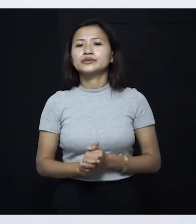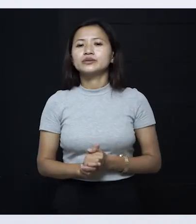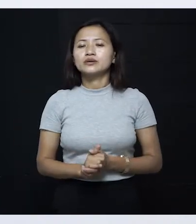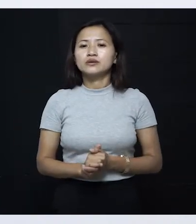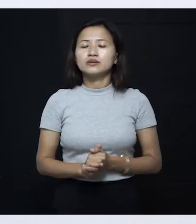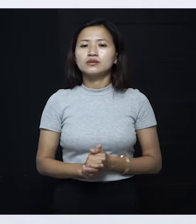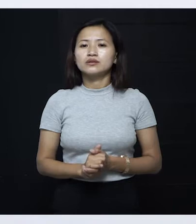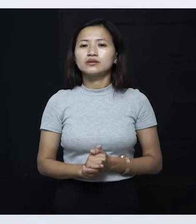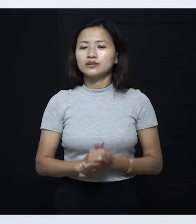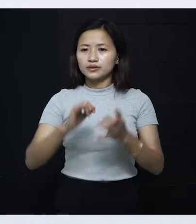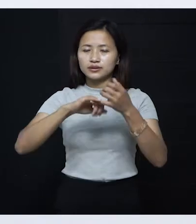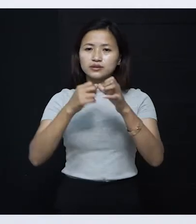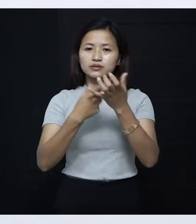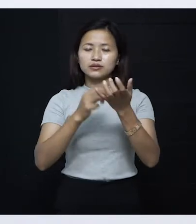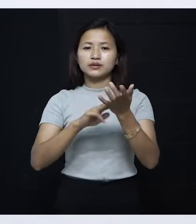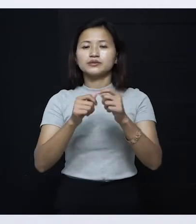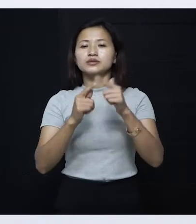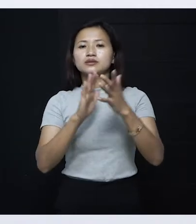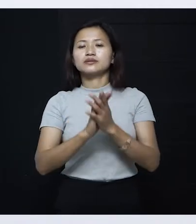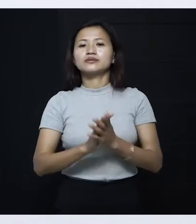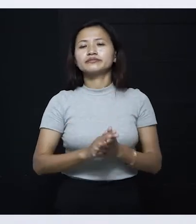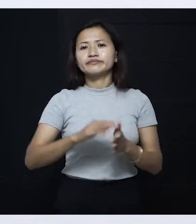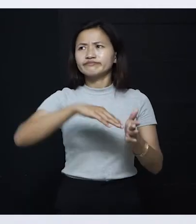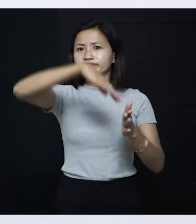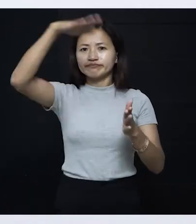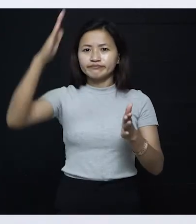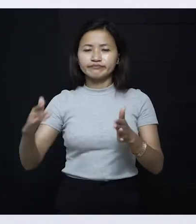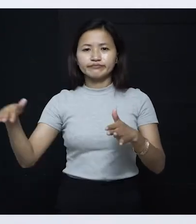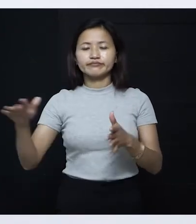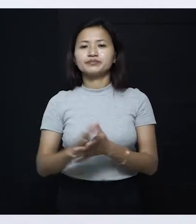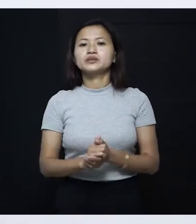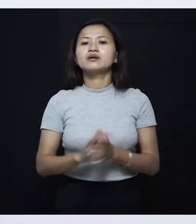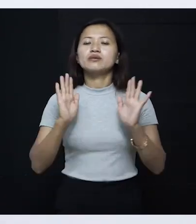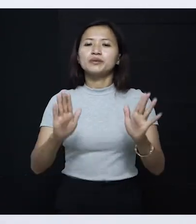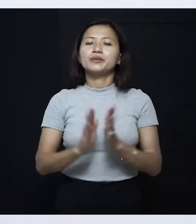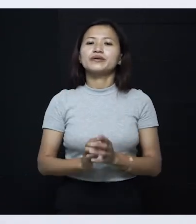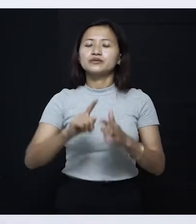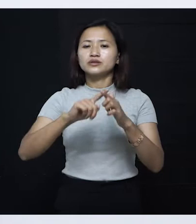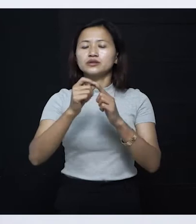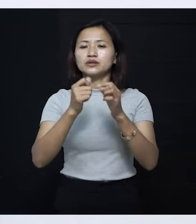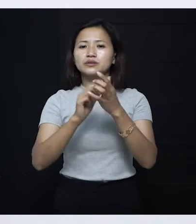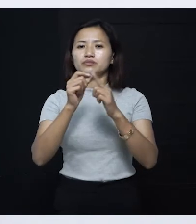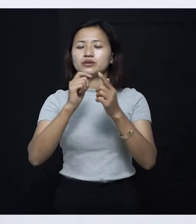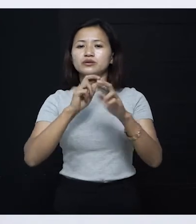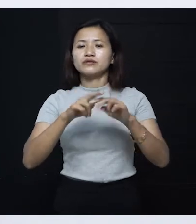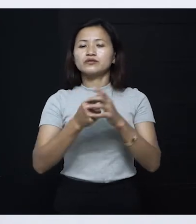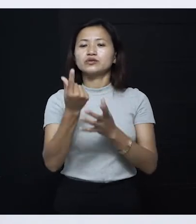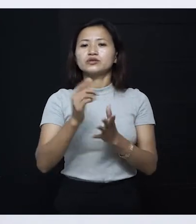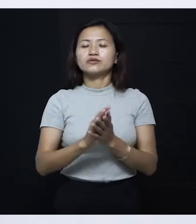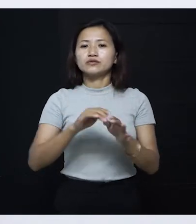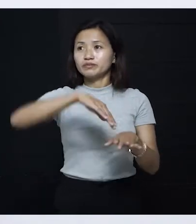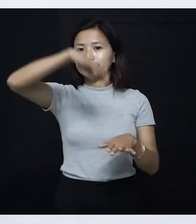this Saramati, isn't it? Saramati mountain is there. Then we have this Jaffa mountain, okay? So all